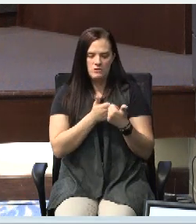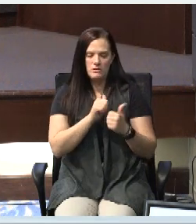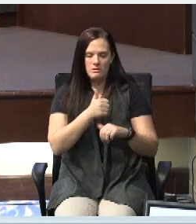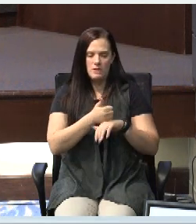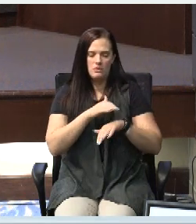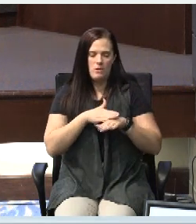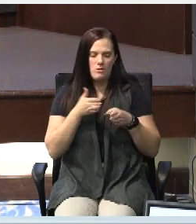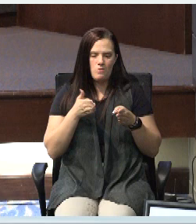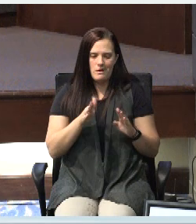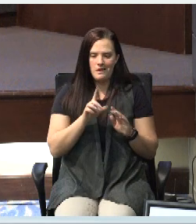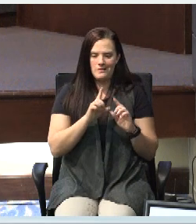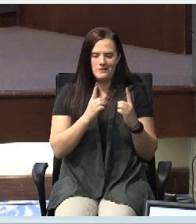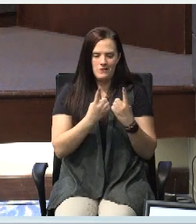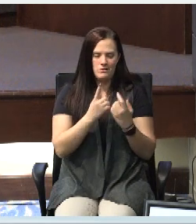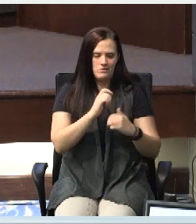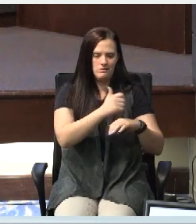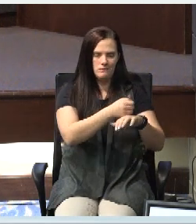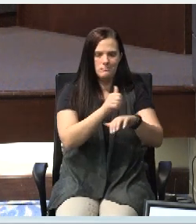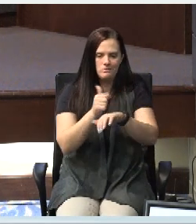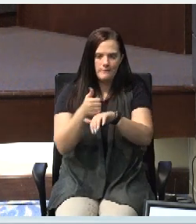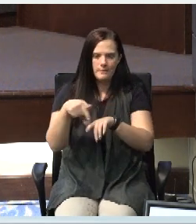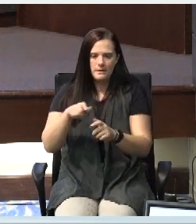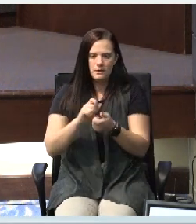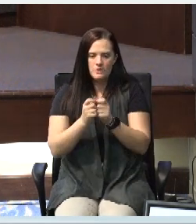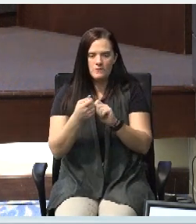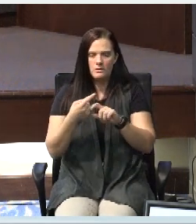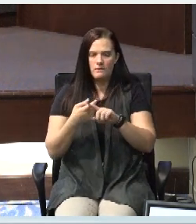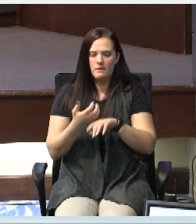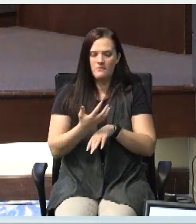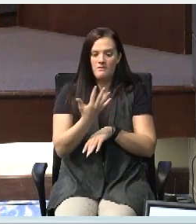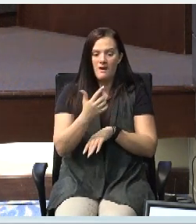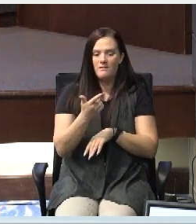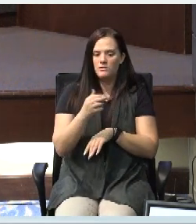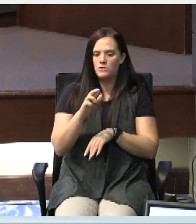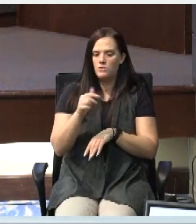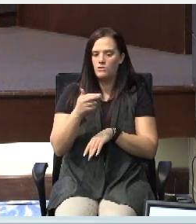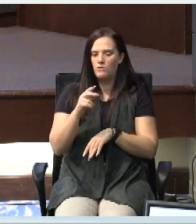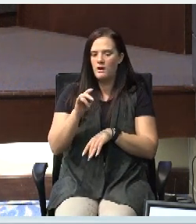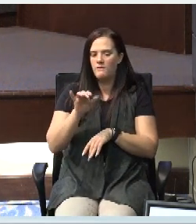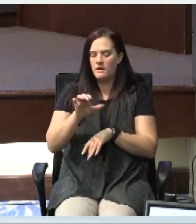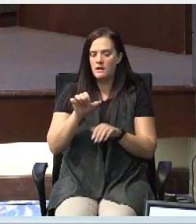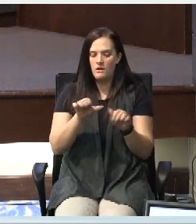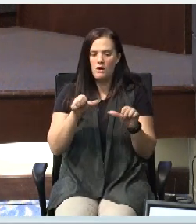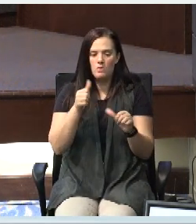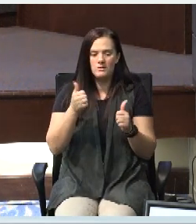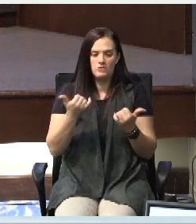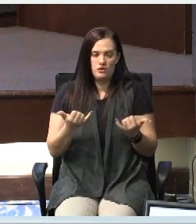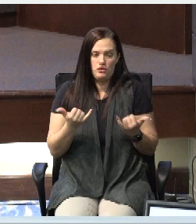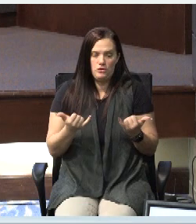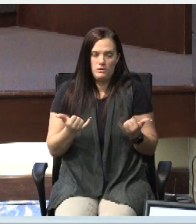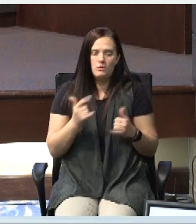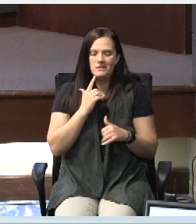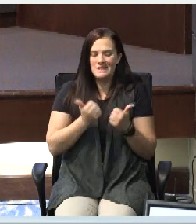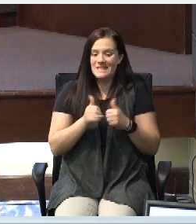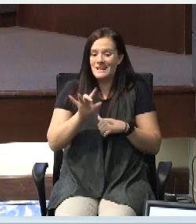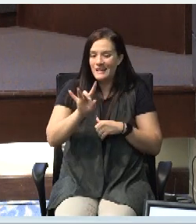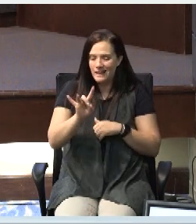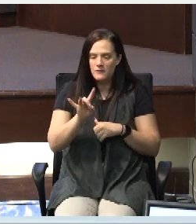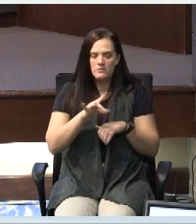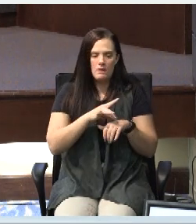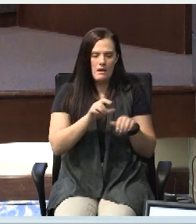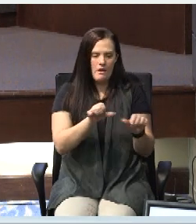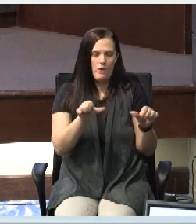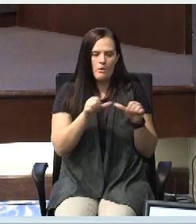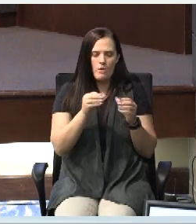way districts are drawn. This was changed from 5 geographic areas to its current makeup, which is 8 geographic areas with